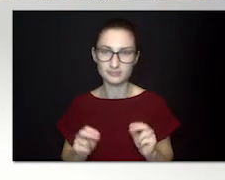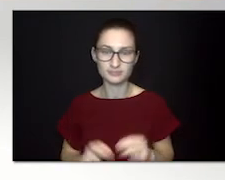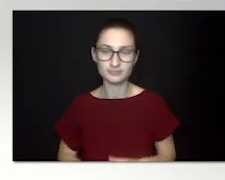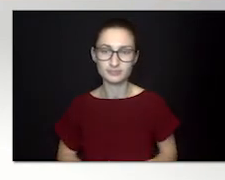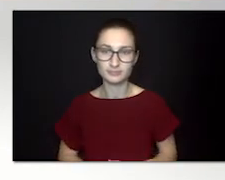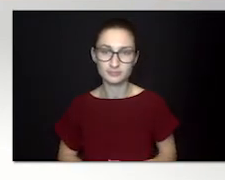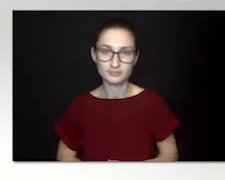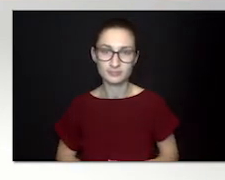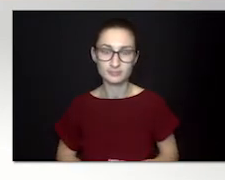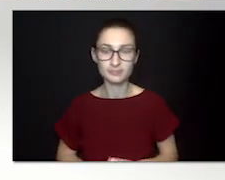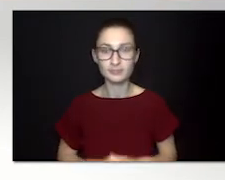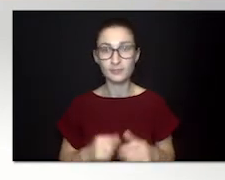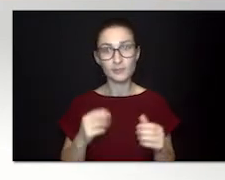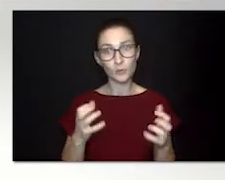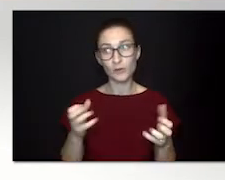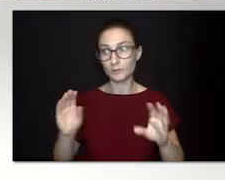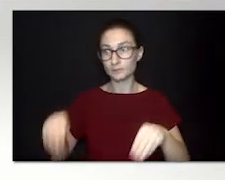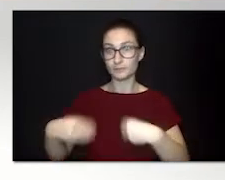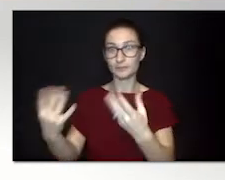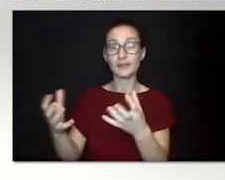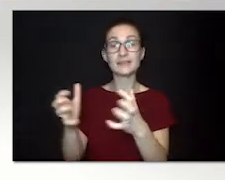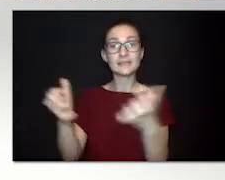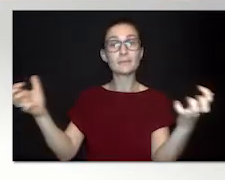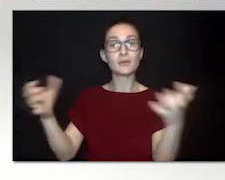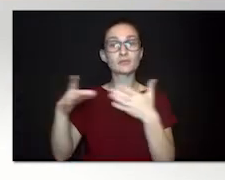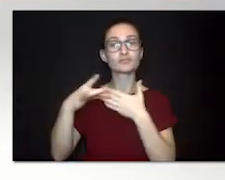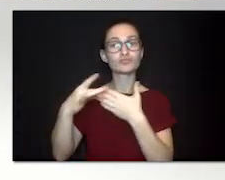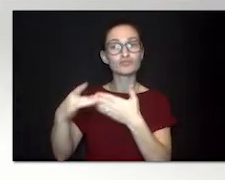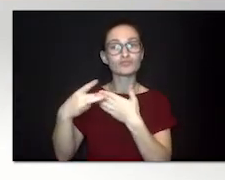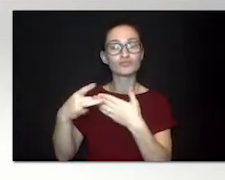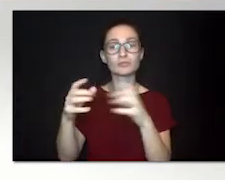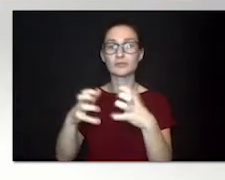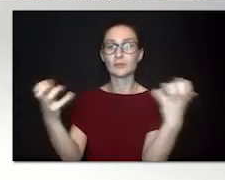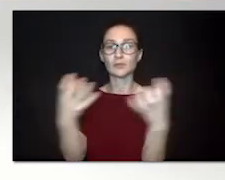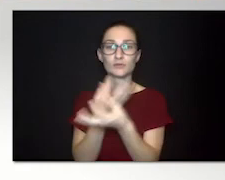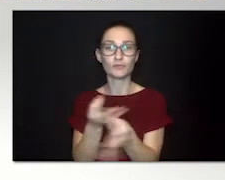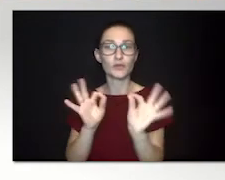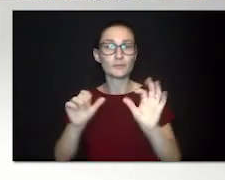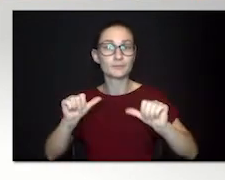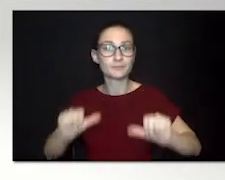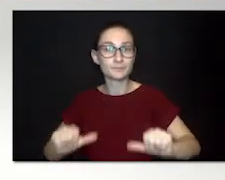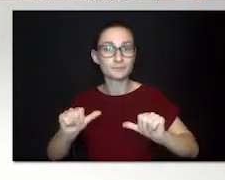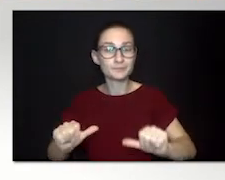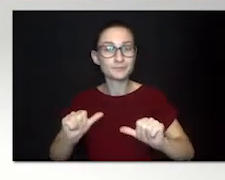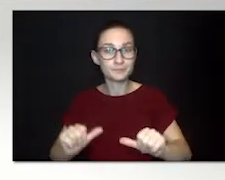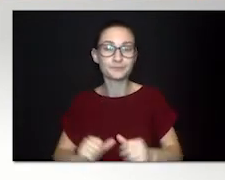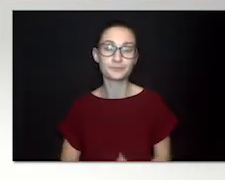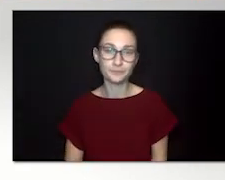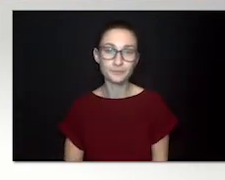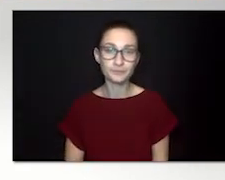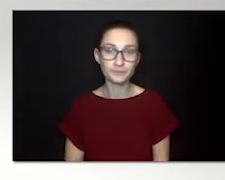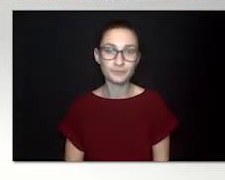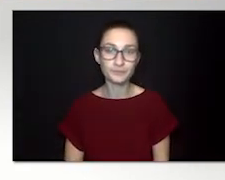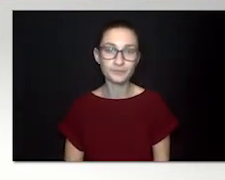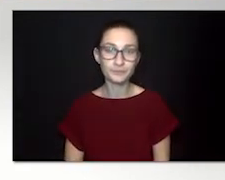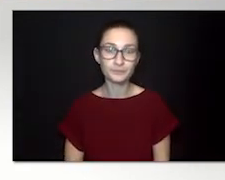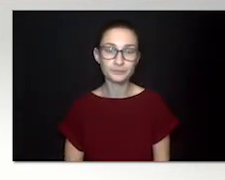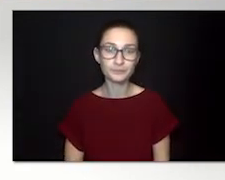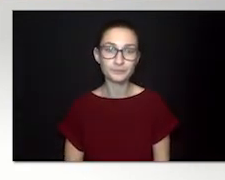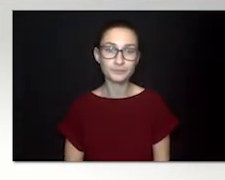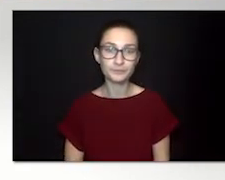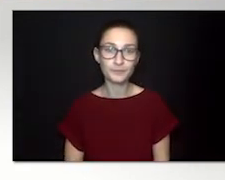were able to determine on your own. You definitely always want to give them as much, distance as they want and as they're able